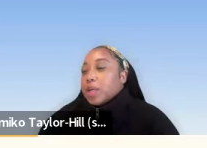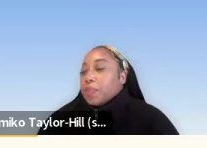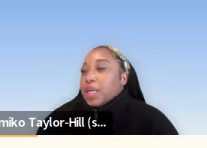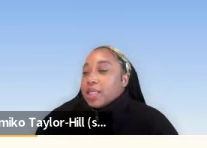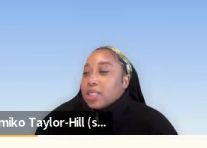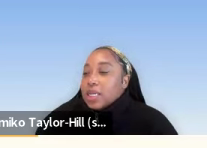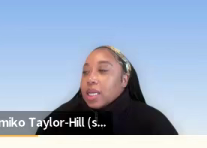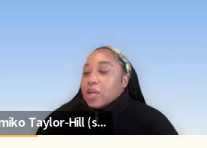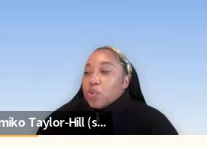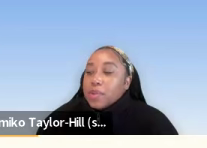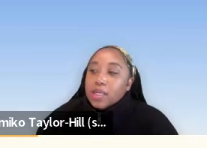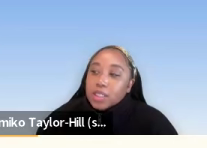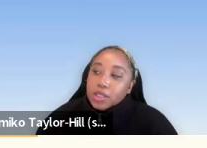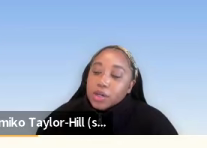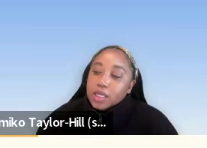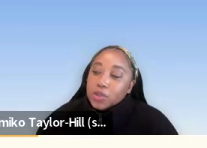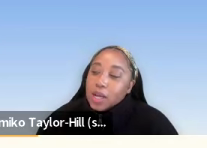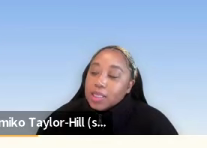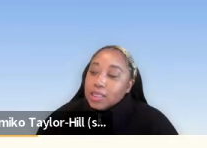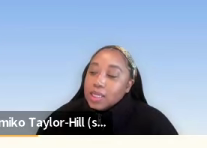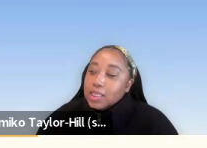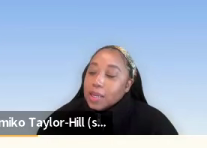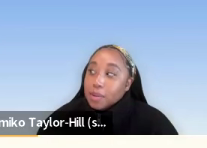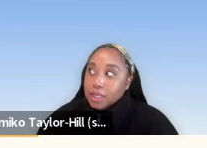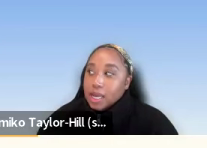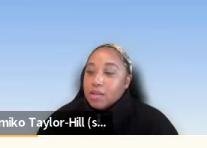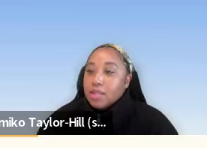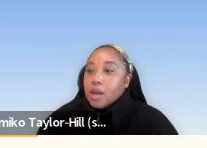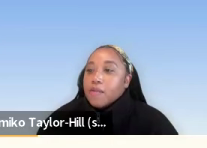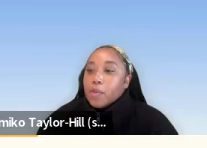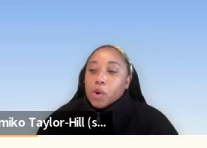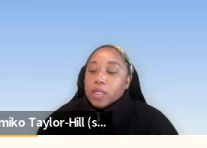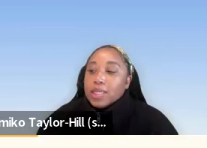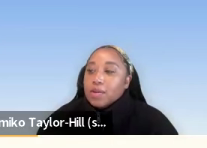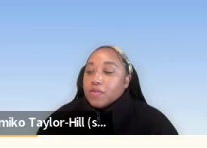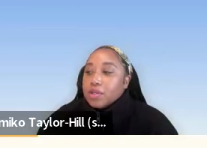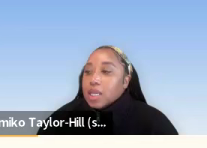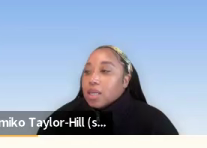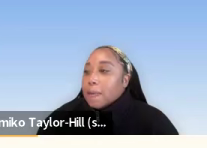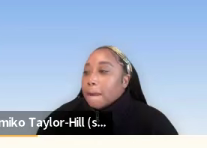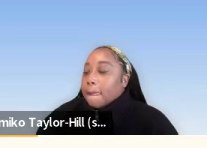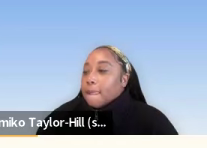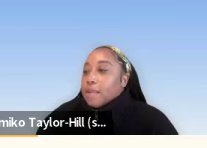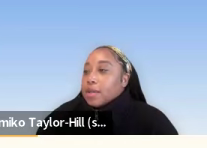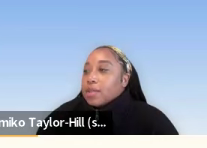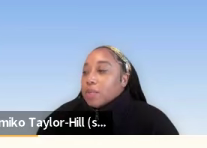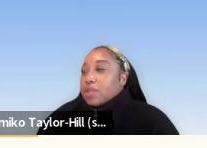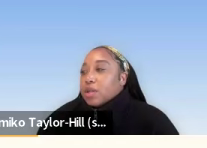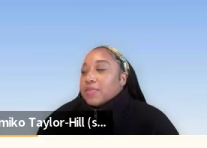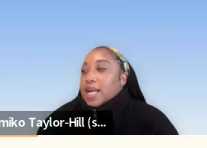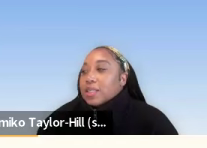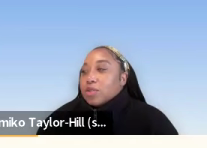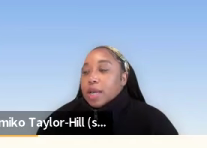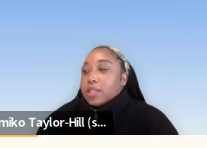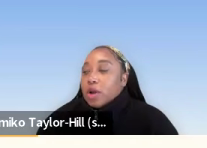is pursuing her PhD in Women, Gender, and Sexuality Studies and Public Health from Oregon State University.